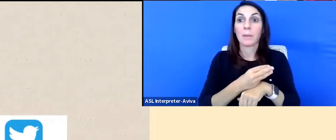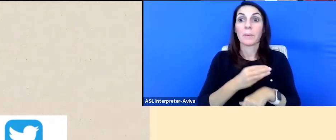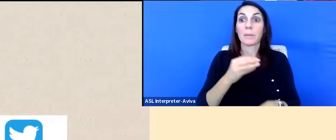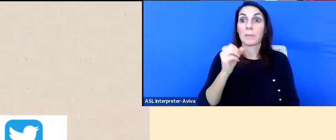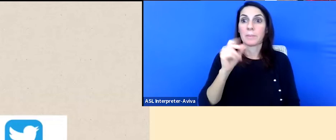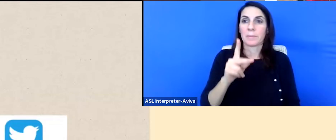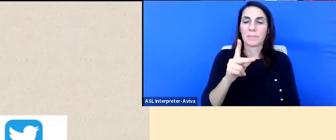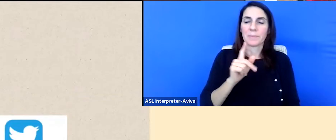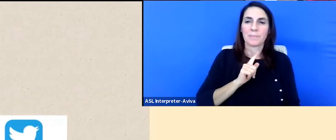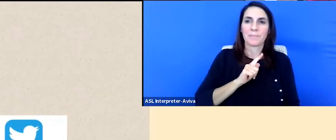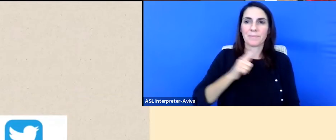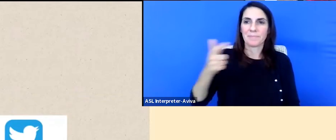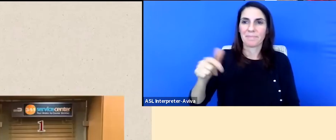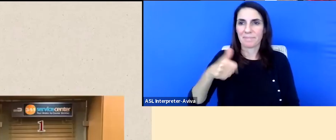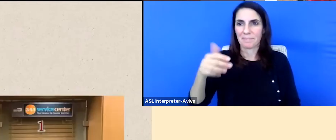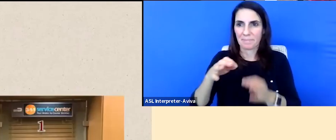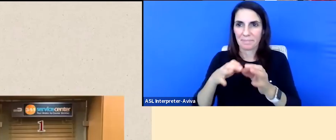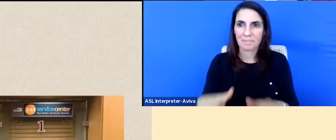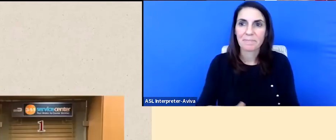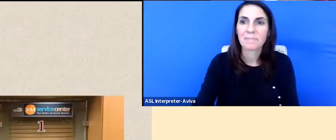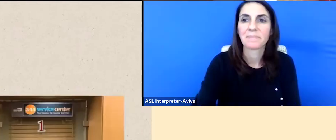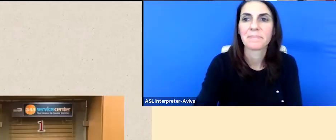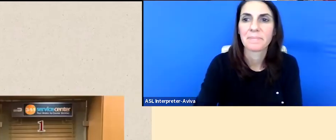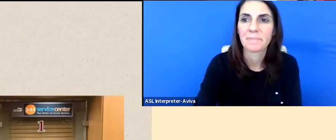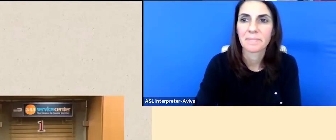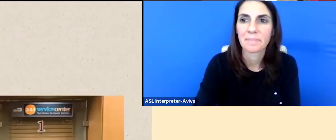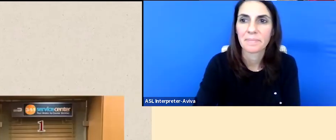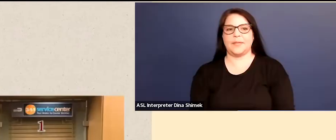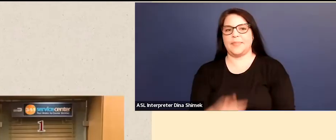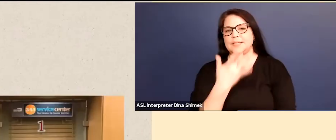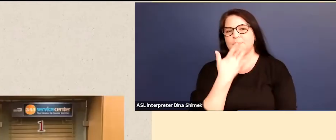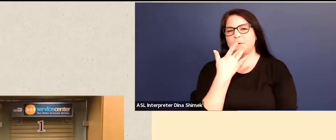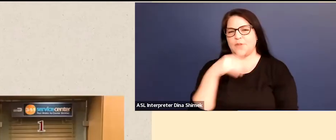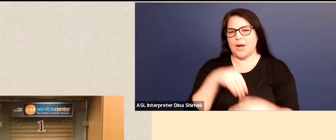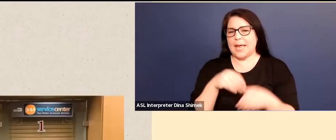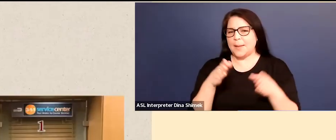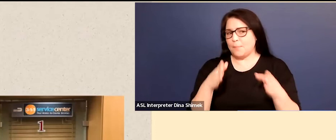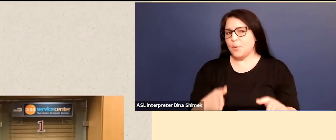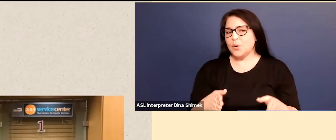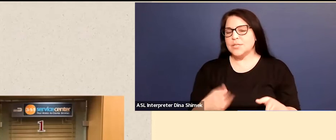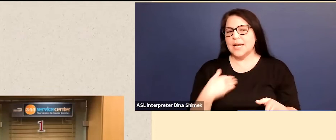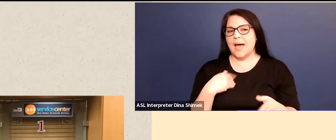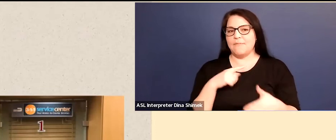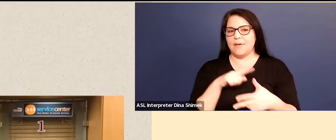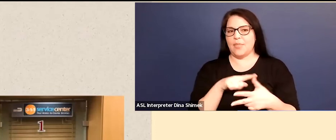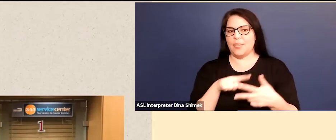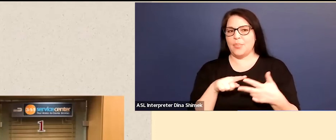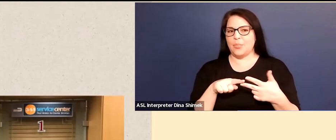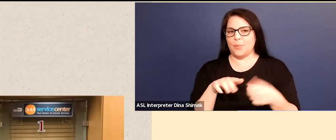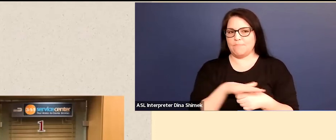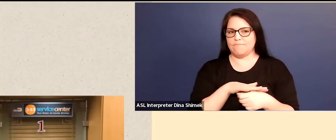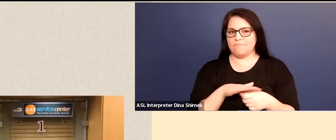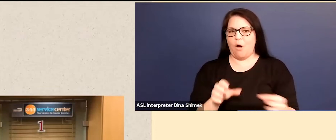Next up, for those that prefer an in-person, we do have 3